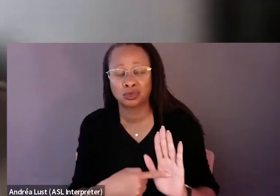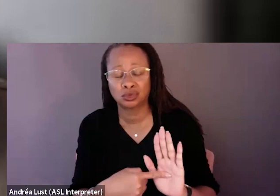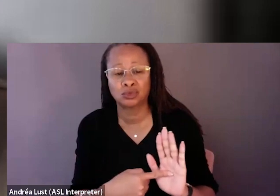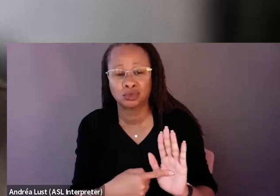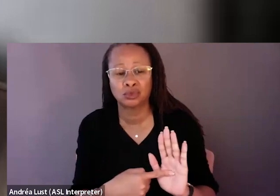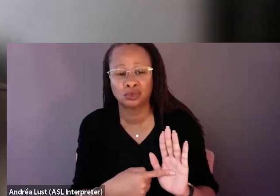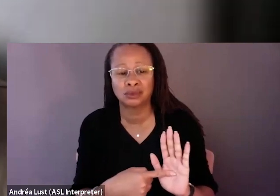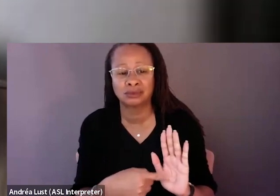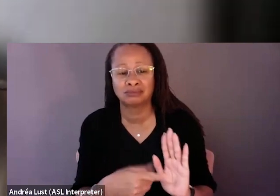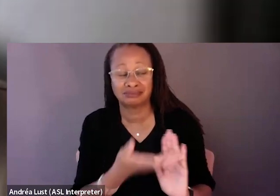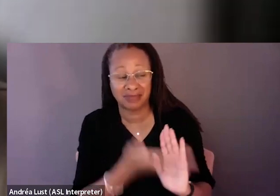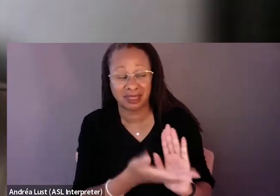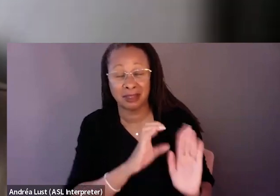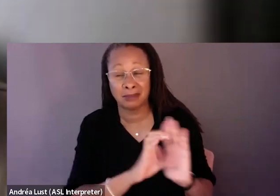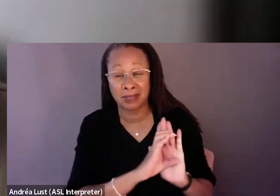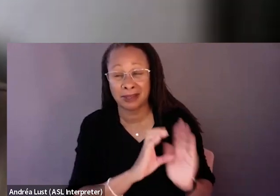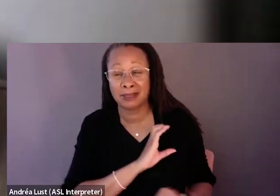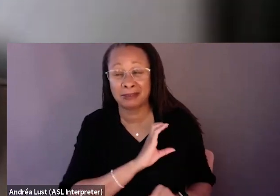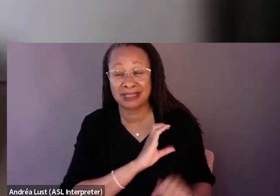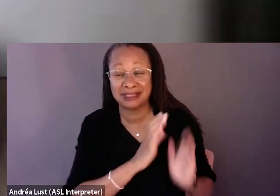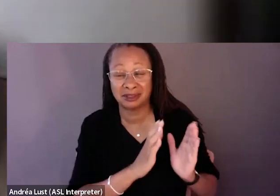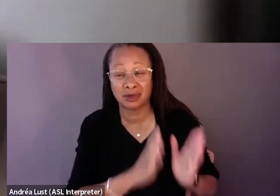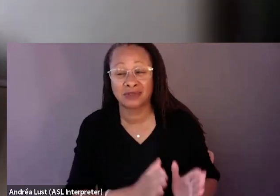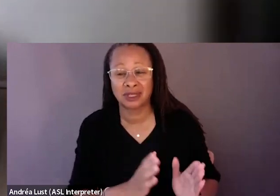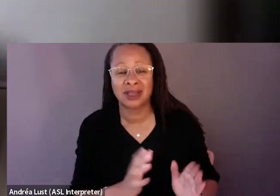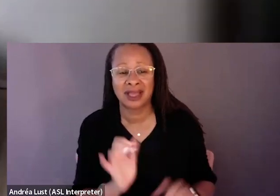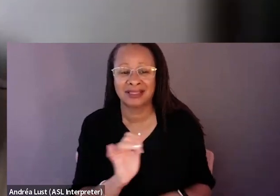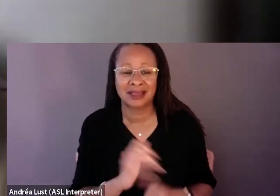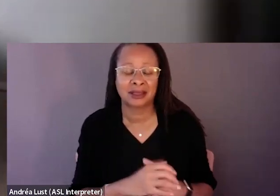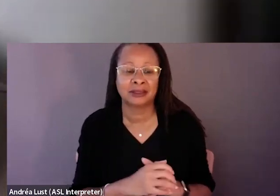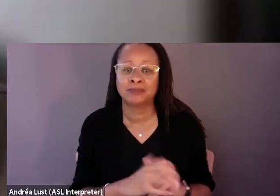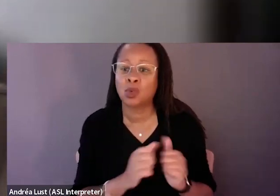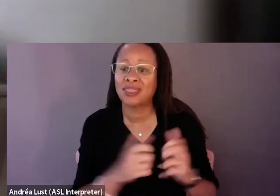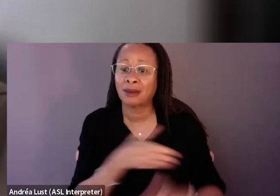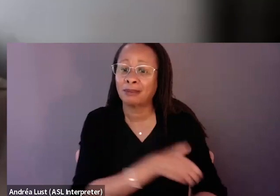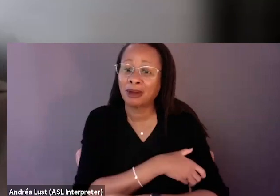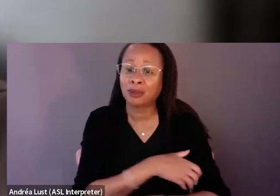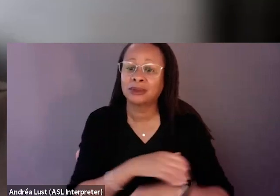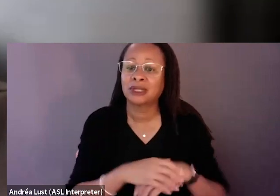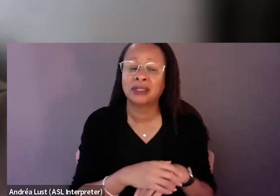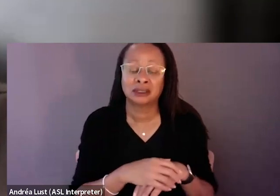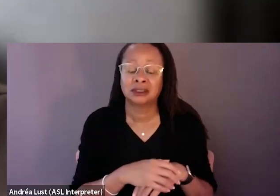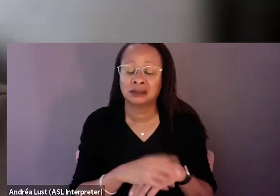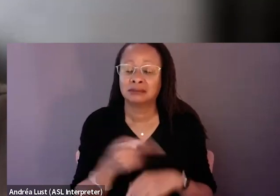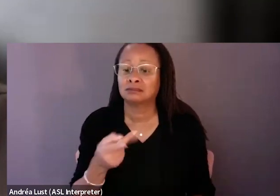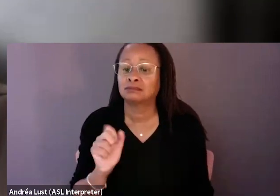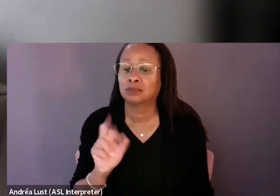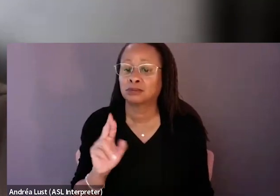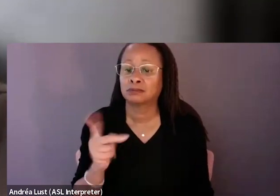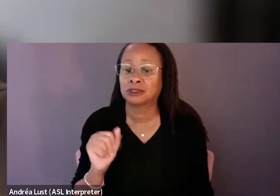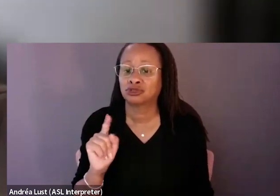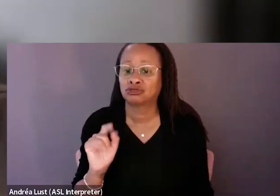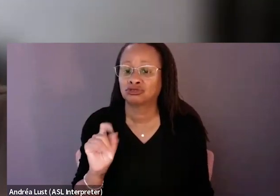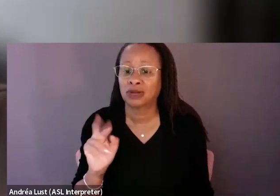that will show him like a certain impotent uh perpetrator. So